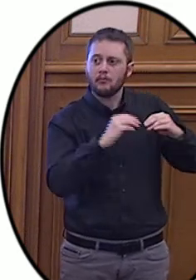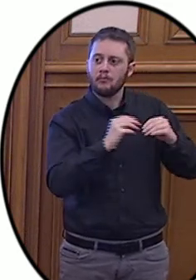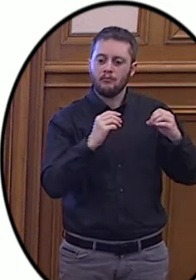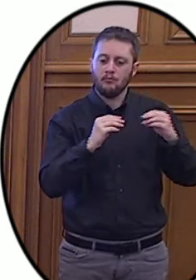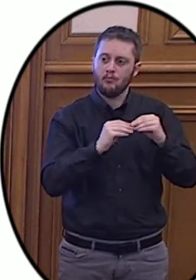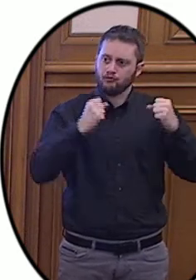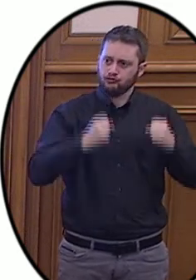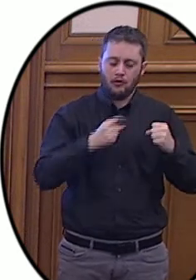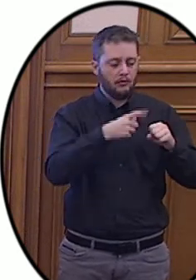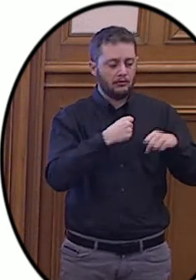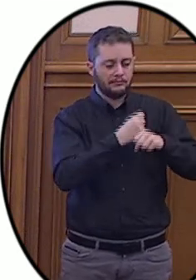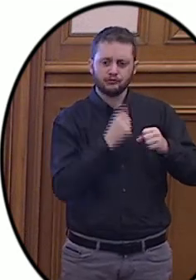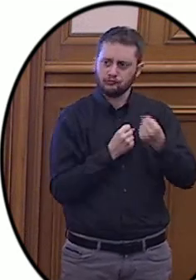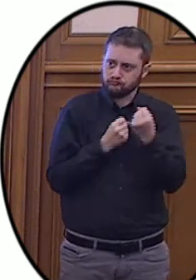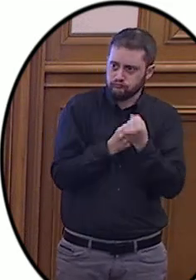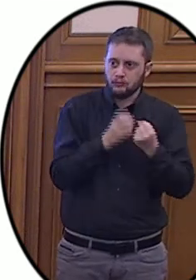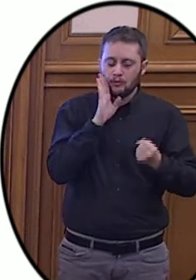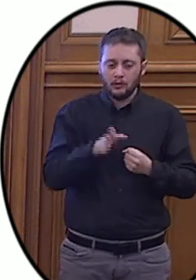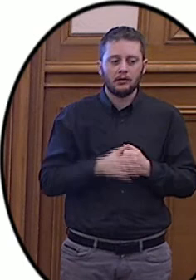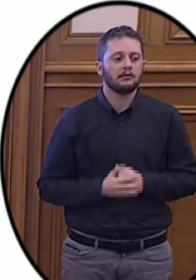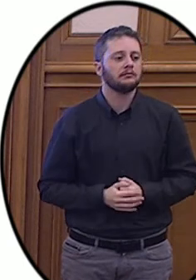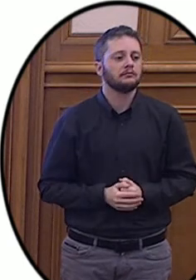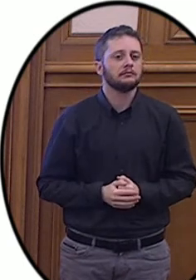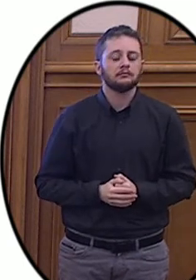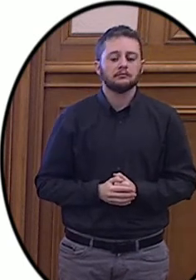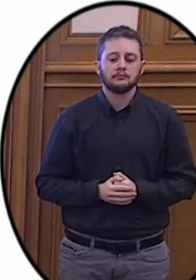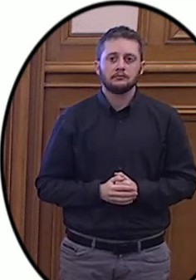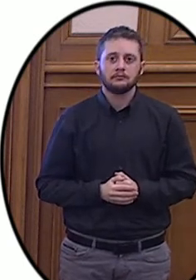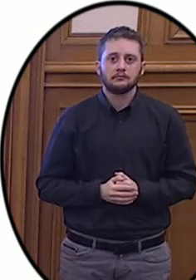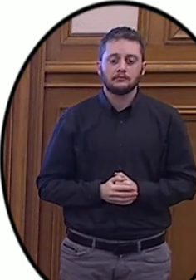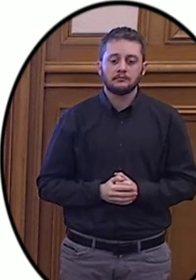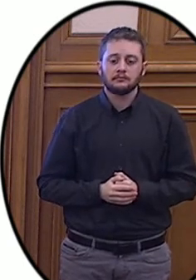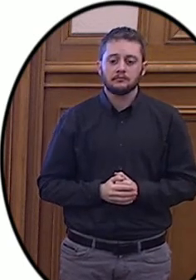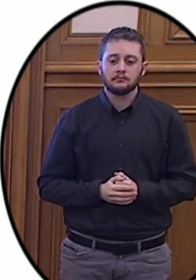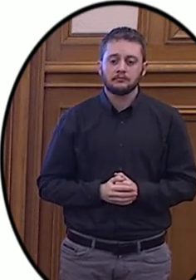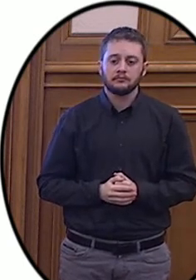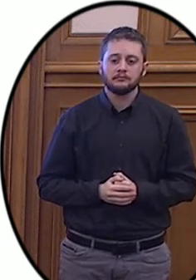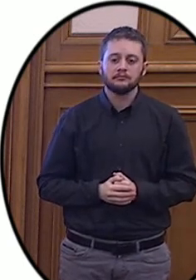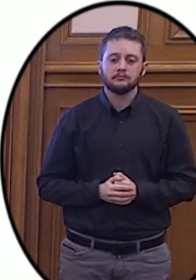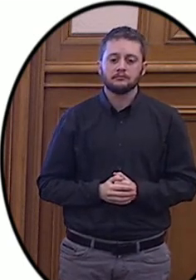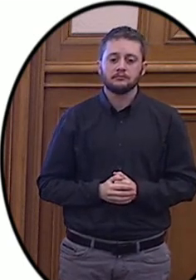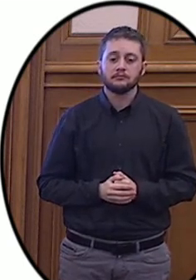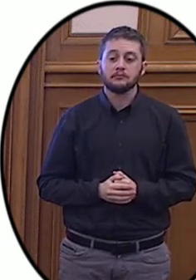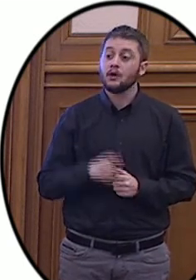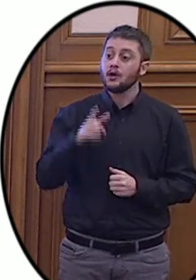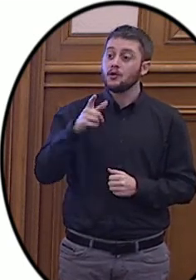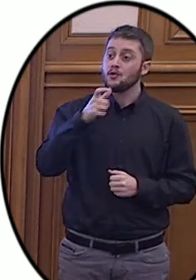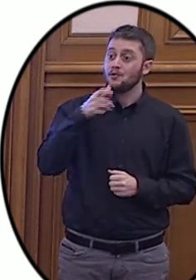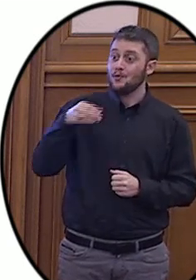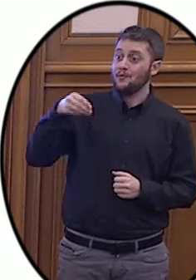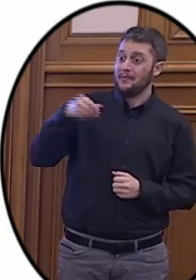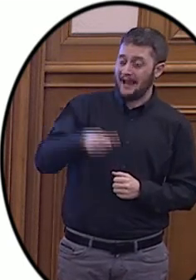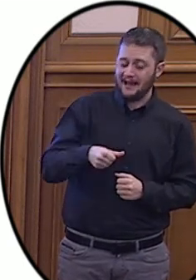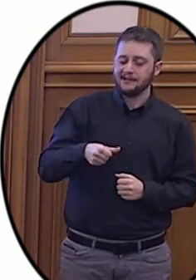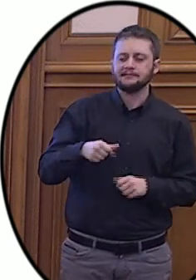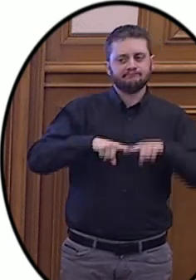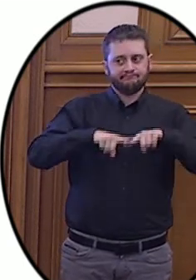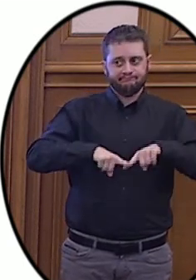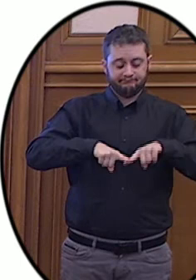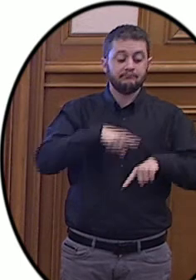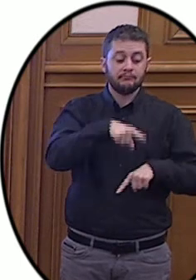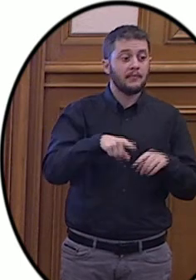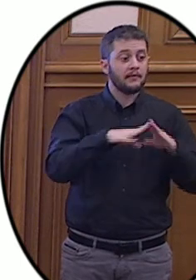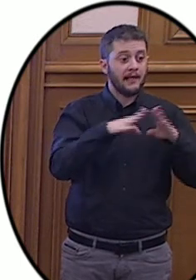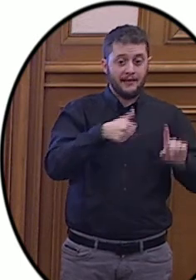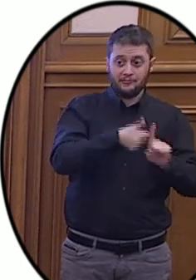bars. And again, as I mentioned, the cost is paid by the tenant if it's privately owned